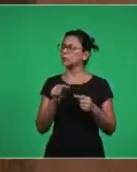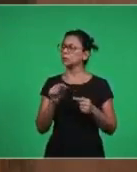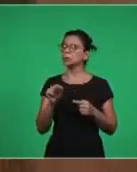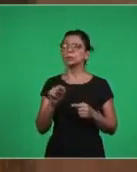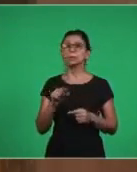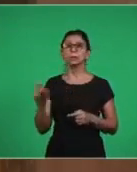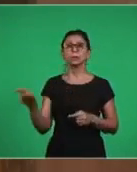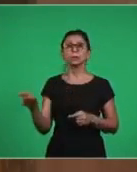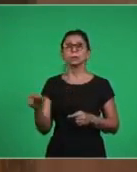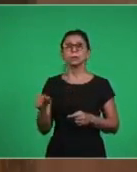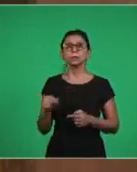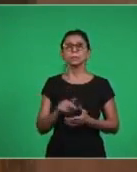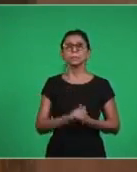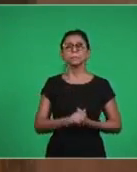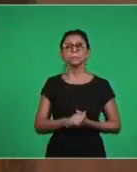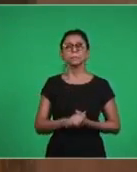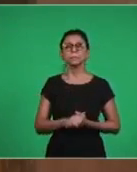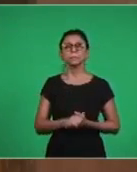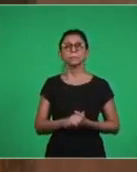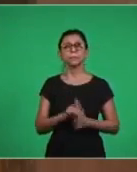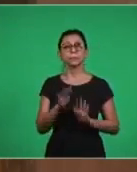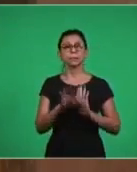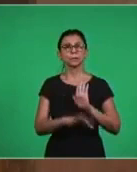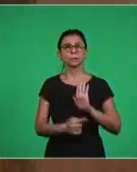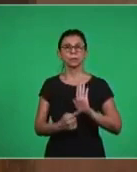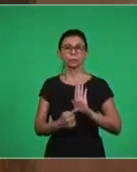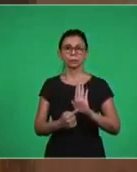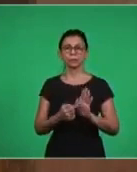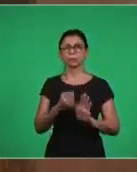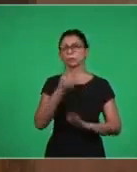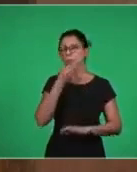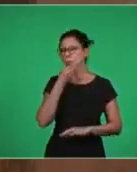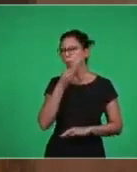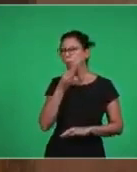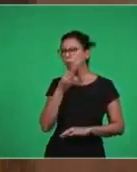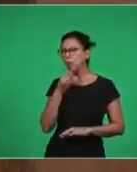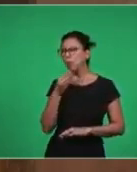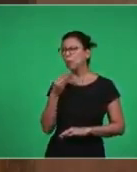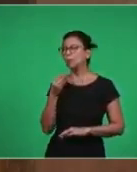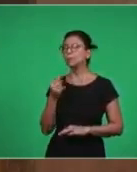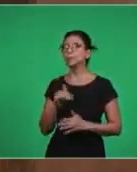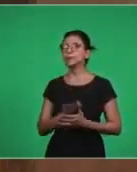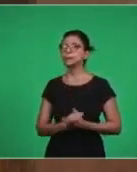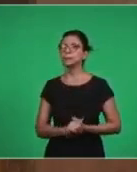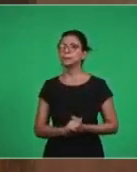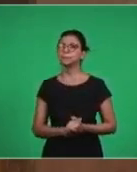now the text is speaking about a man, a certain man,